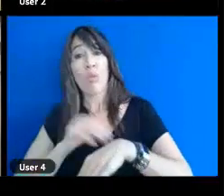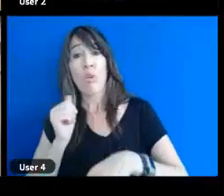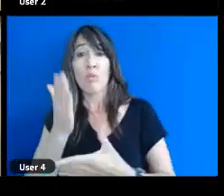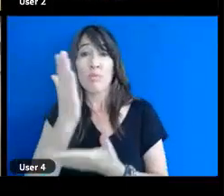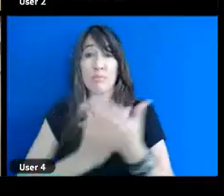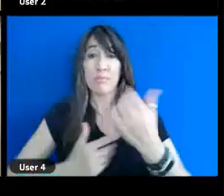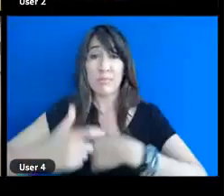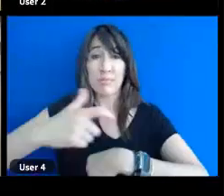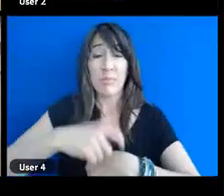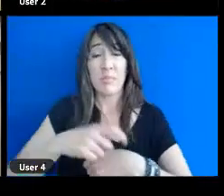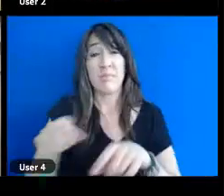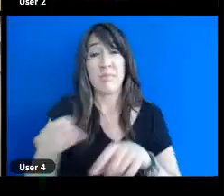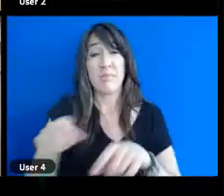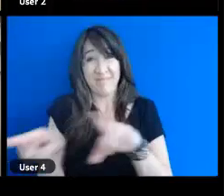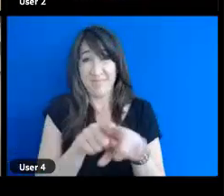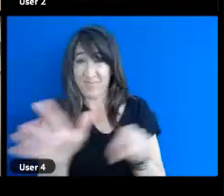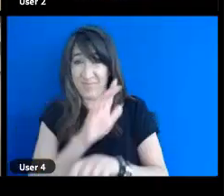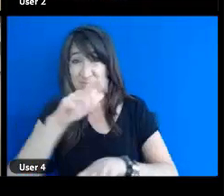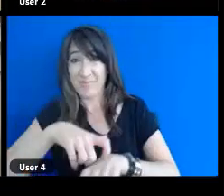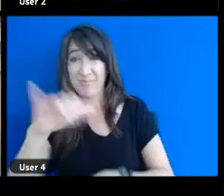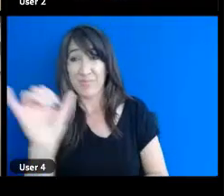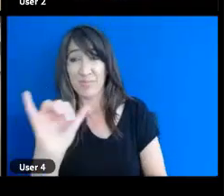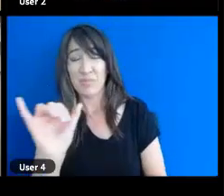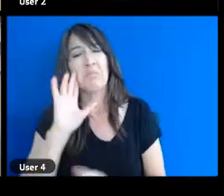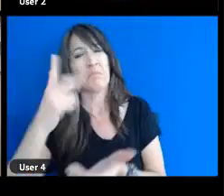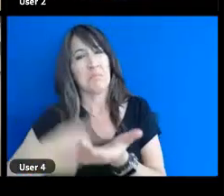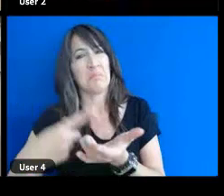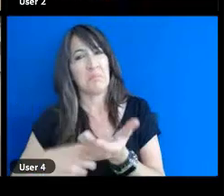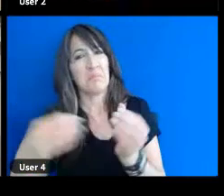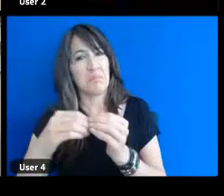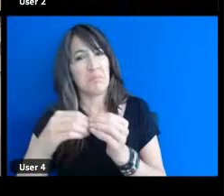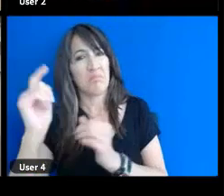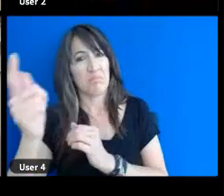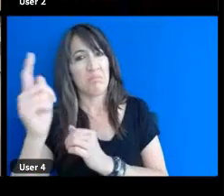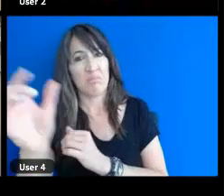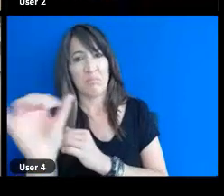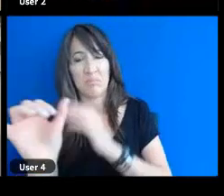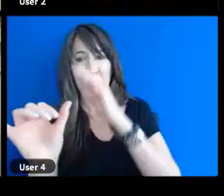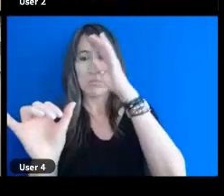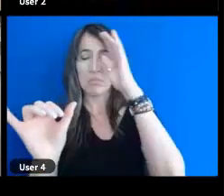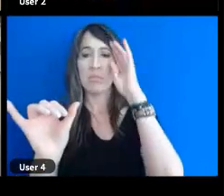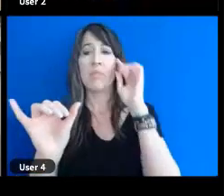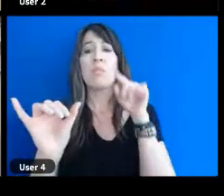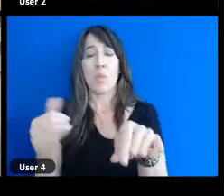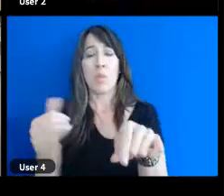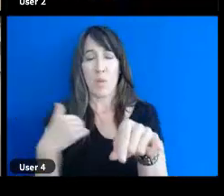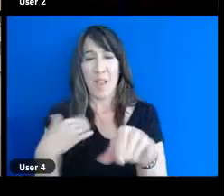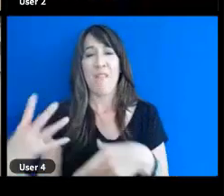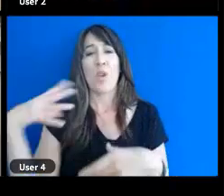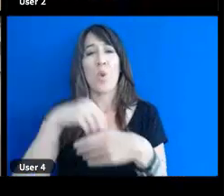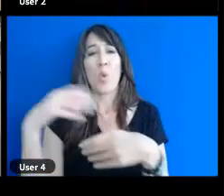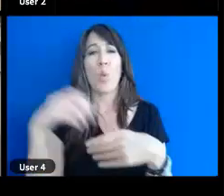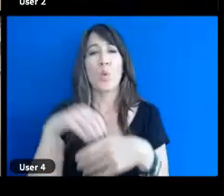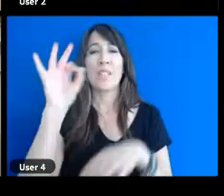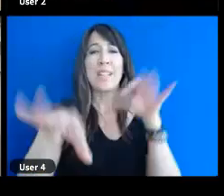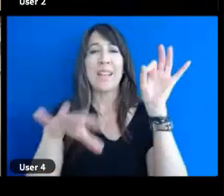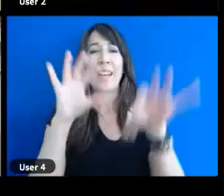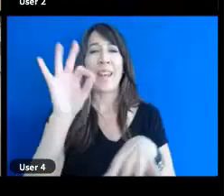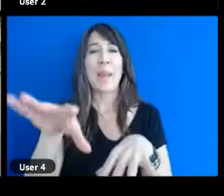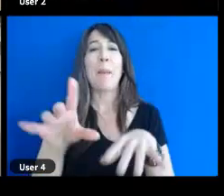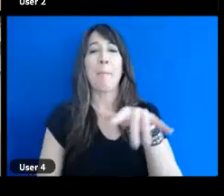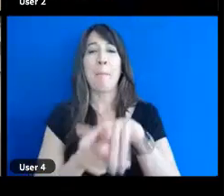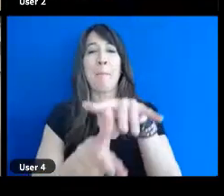once a week, once a month, a casual basis, part-time, as well as full-time. We'll talk a little bit about that as well